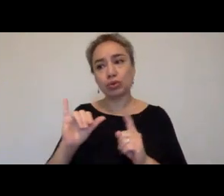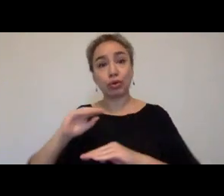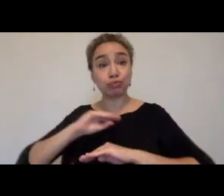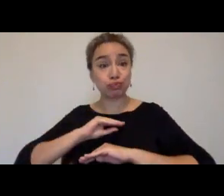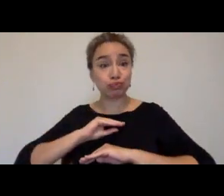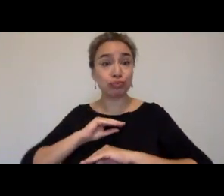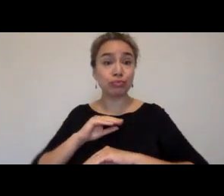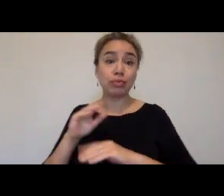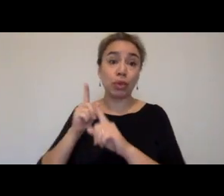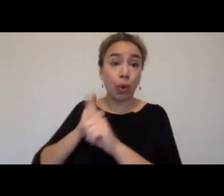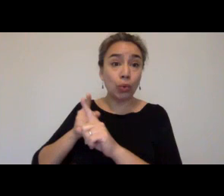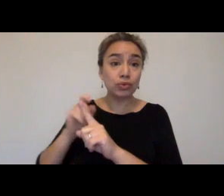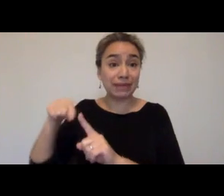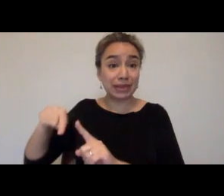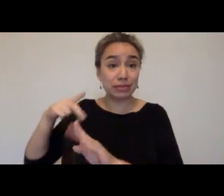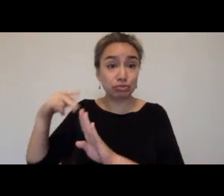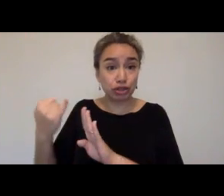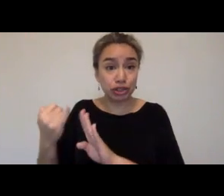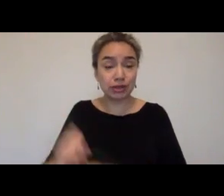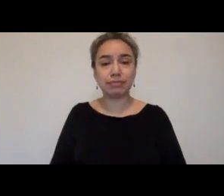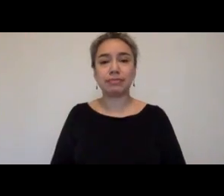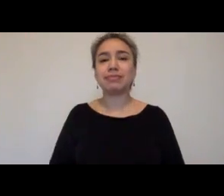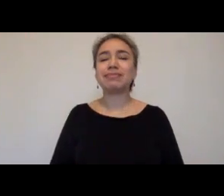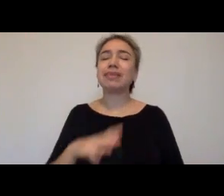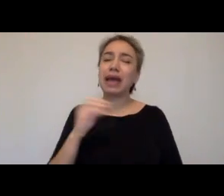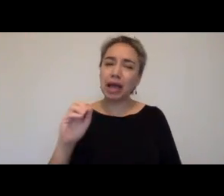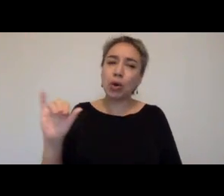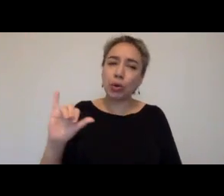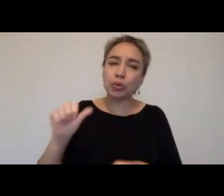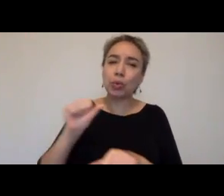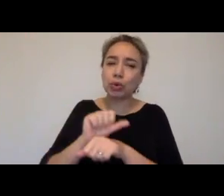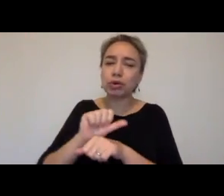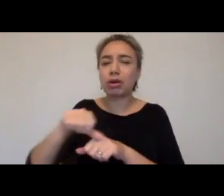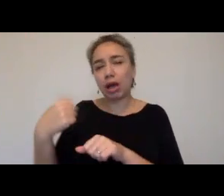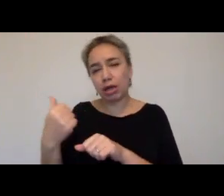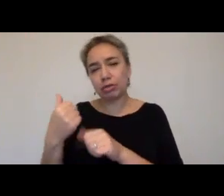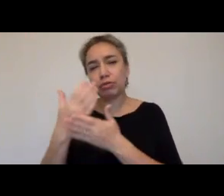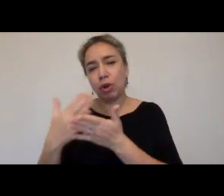in parallel, we also worked on other aspects of the project behind the scenes.